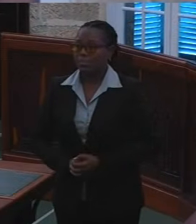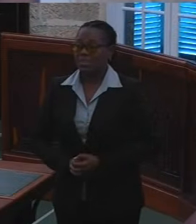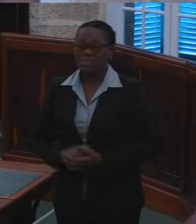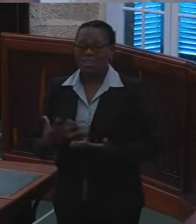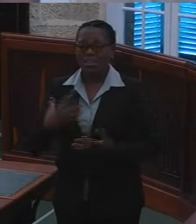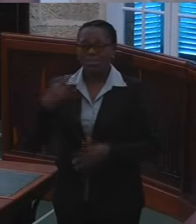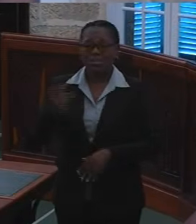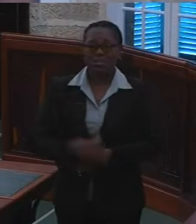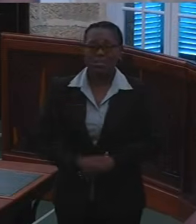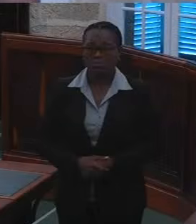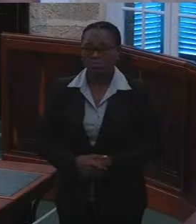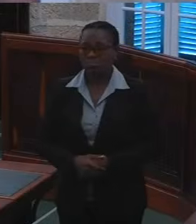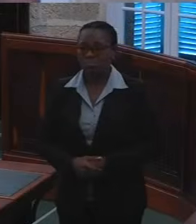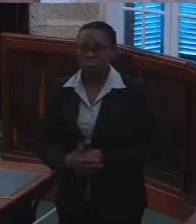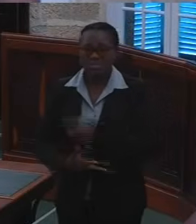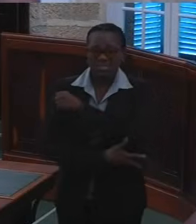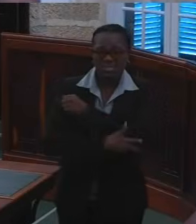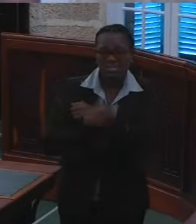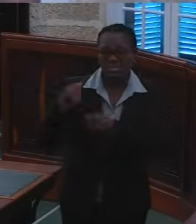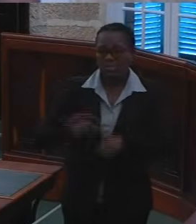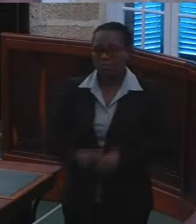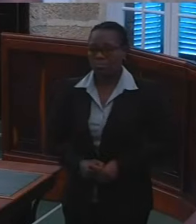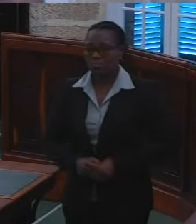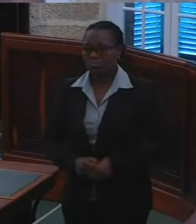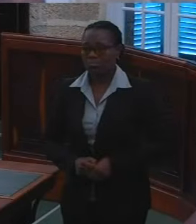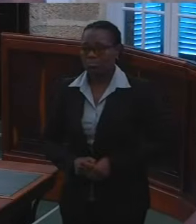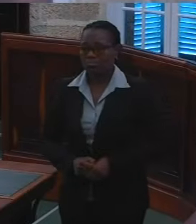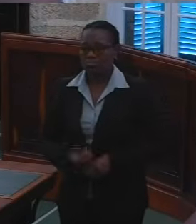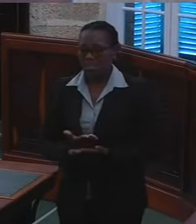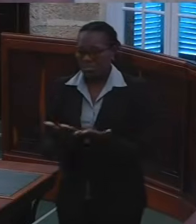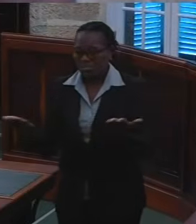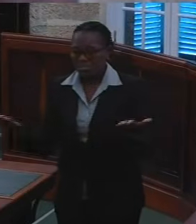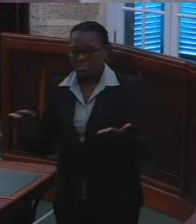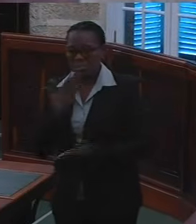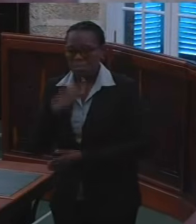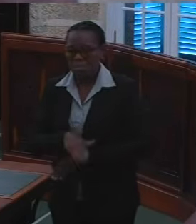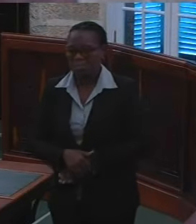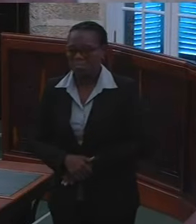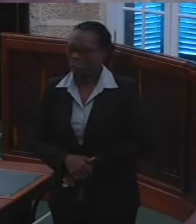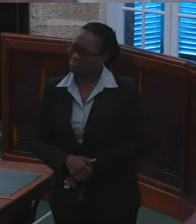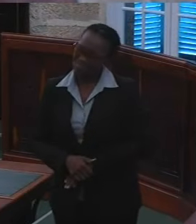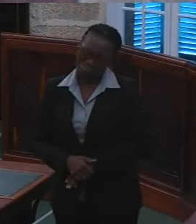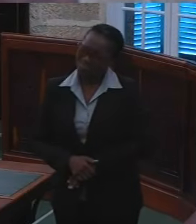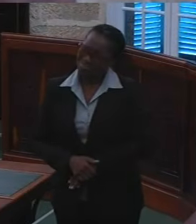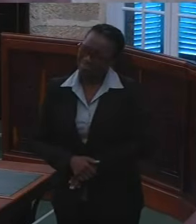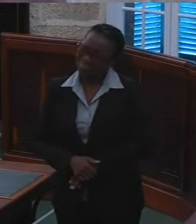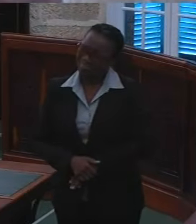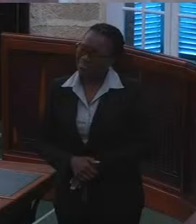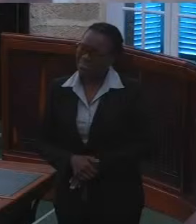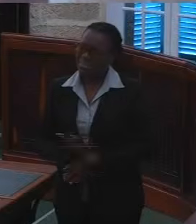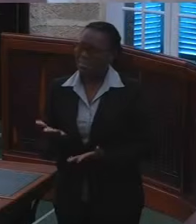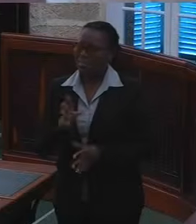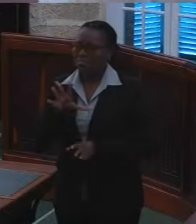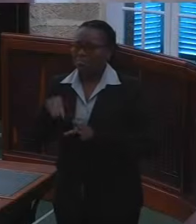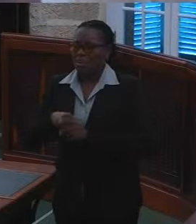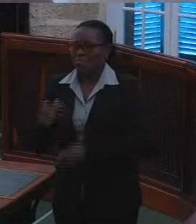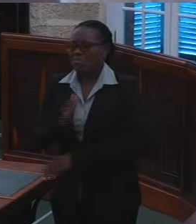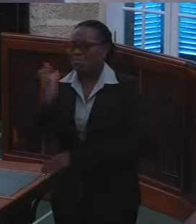or popping chains at night or anything. So that was not their part of their conversation.